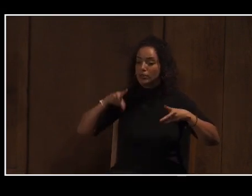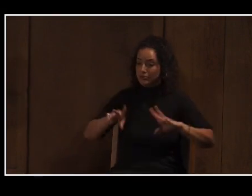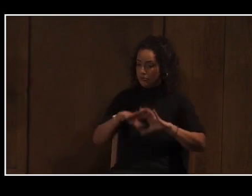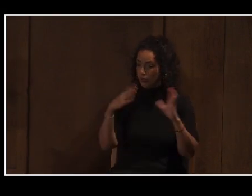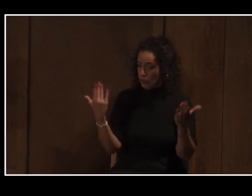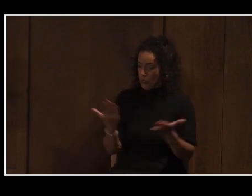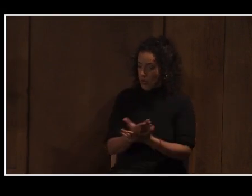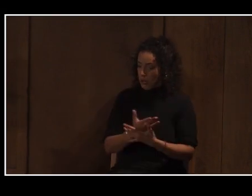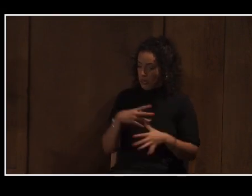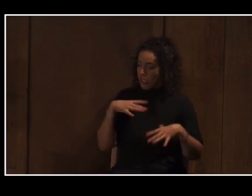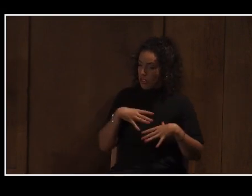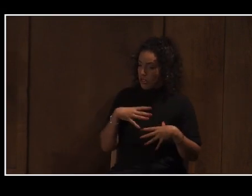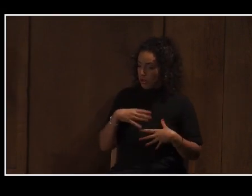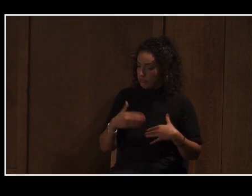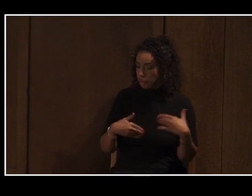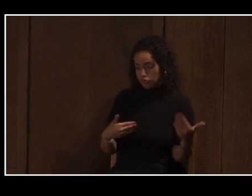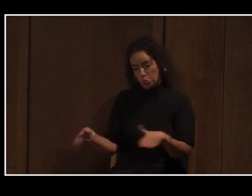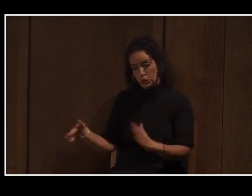has